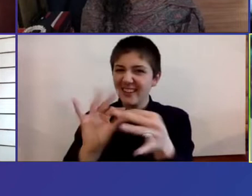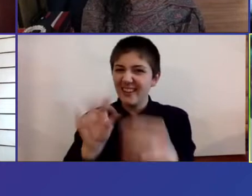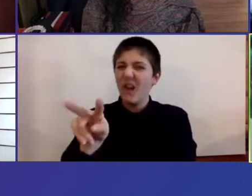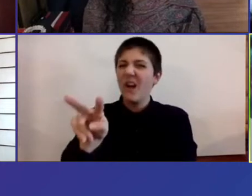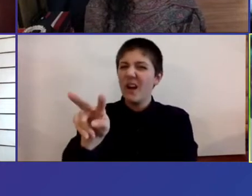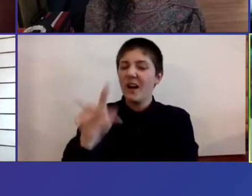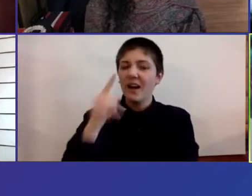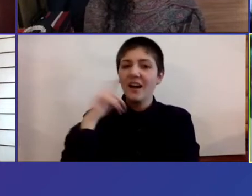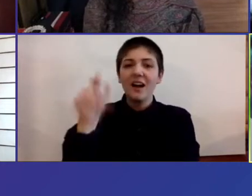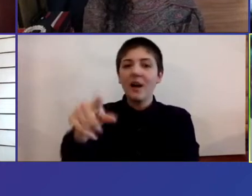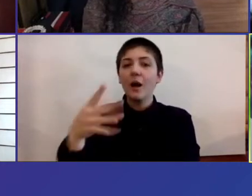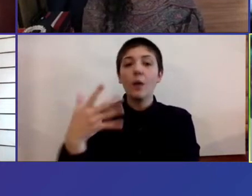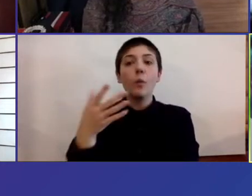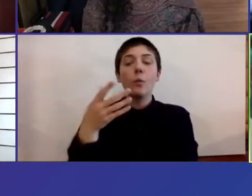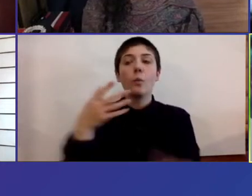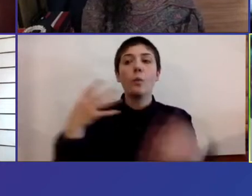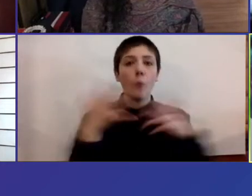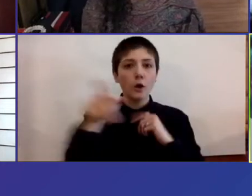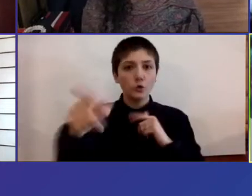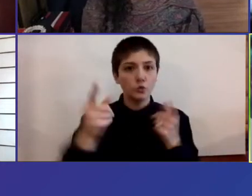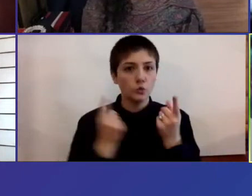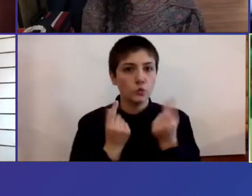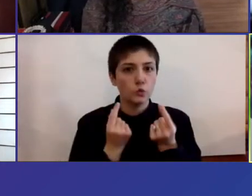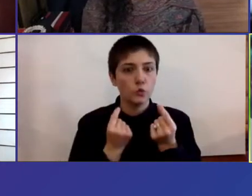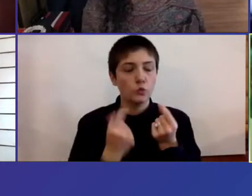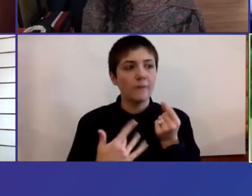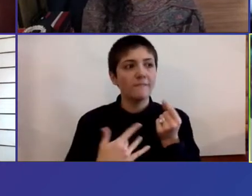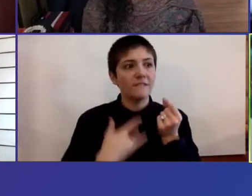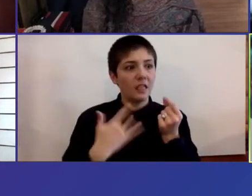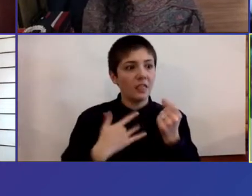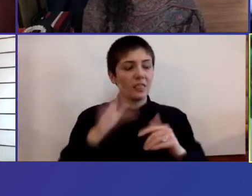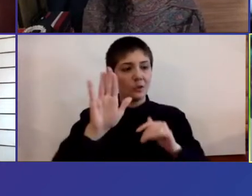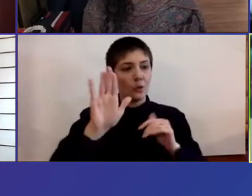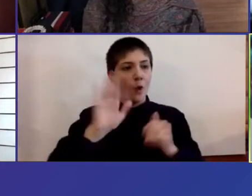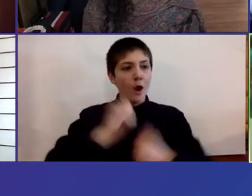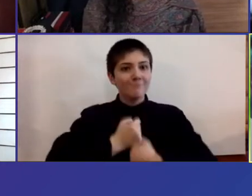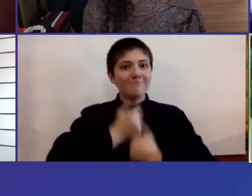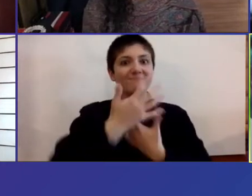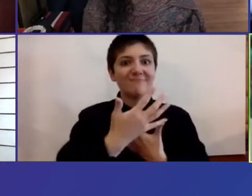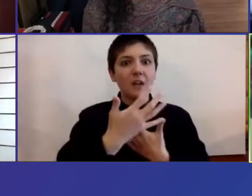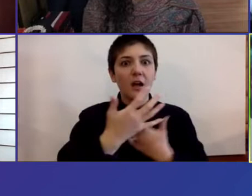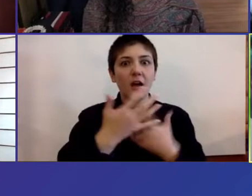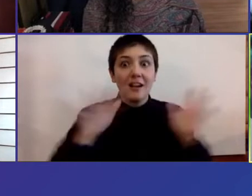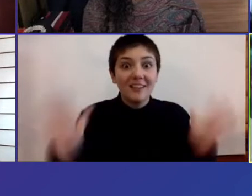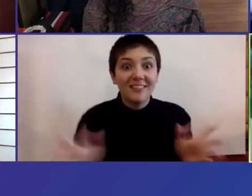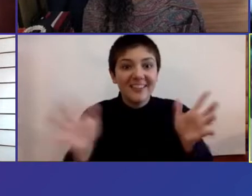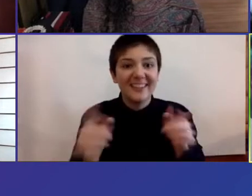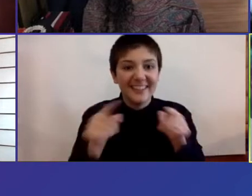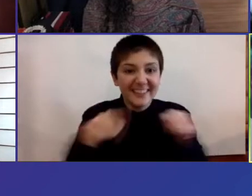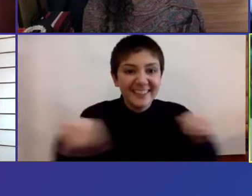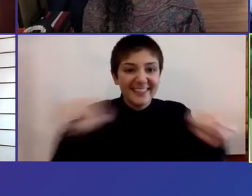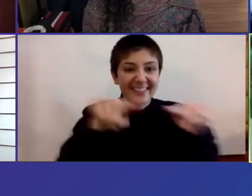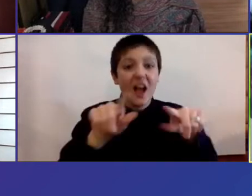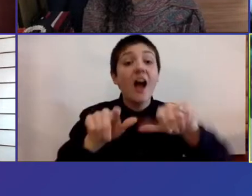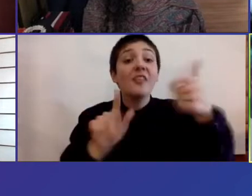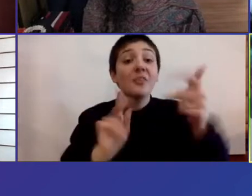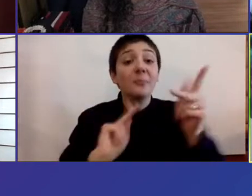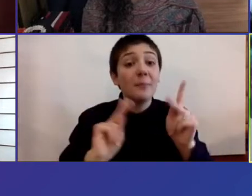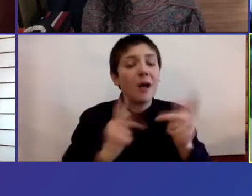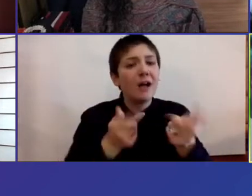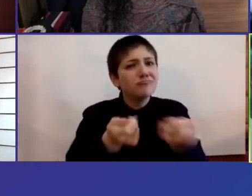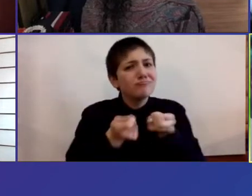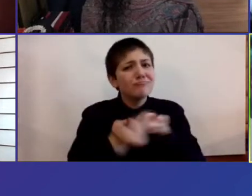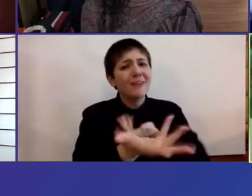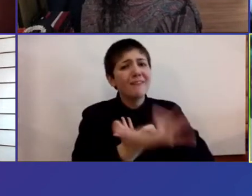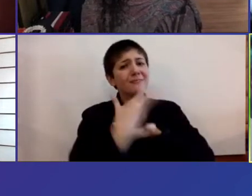that what you do is actually encouraging other people to have appreciation, for